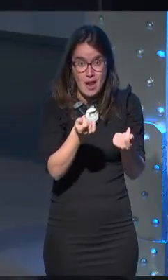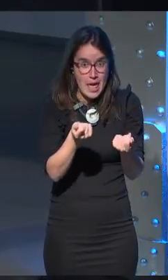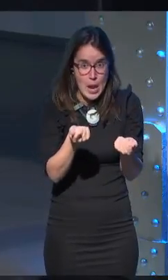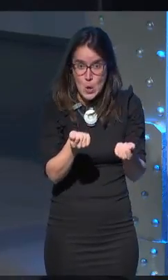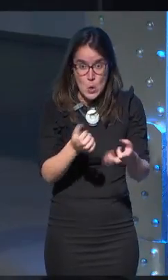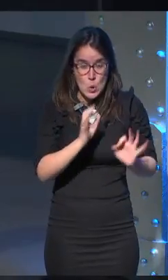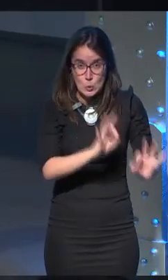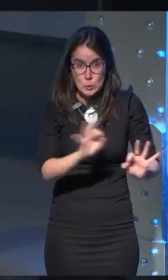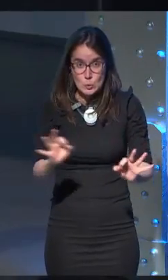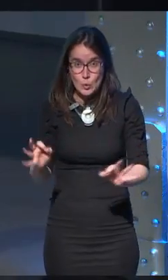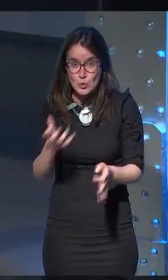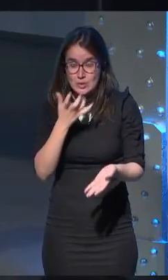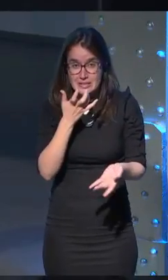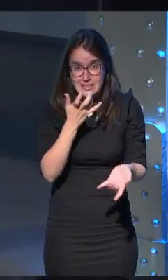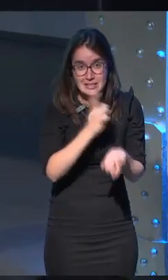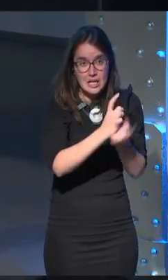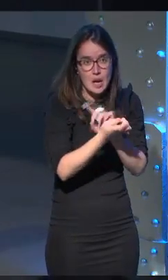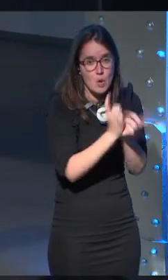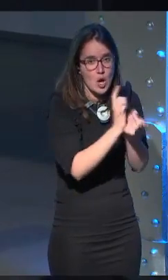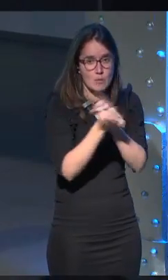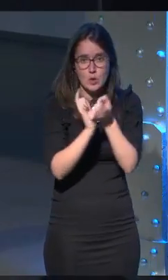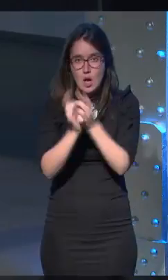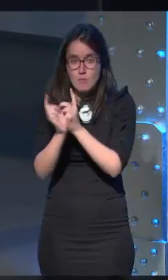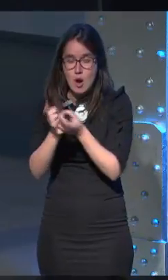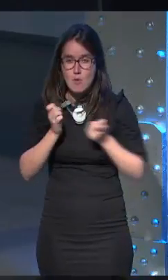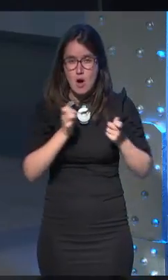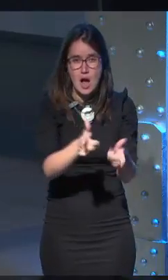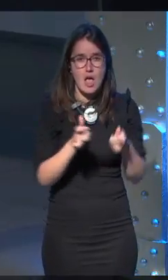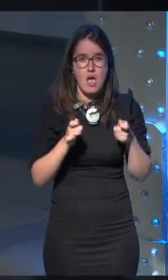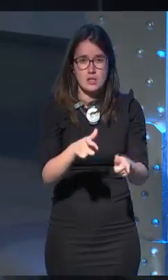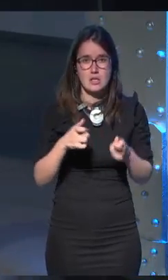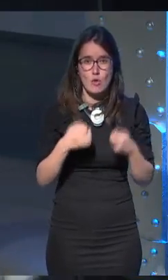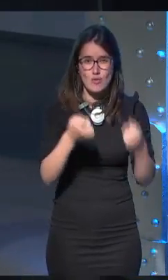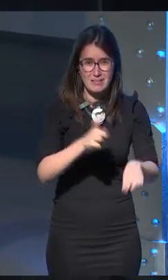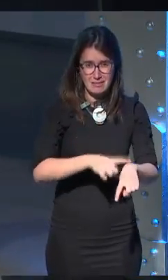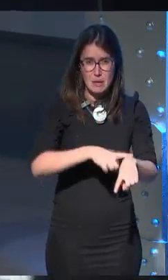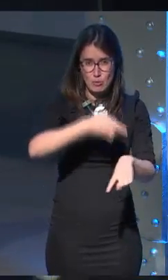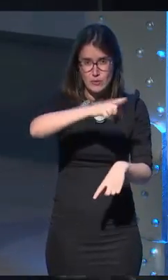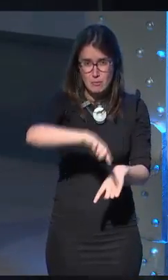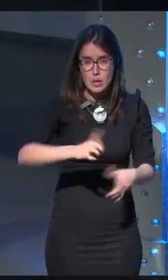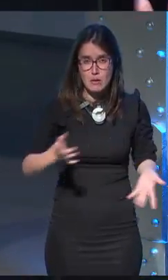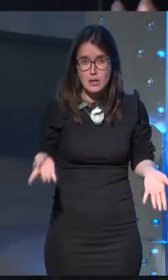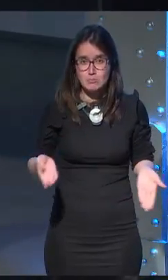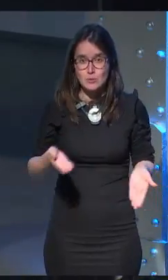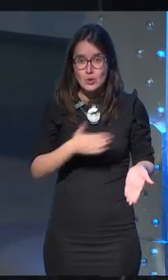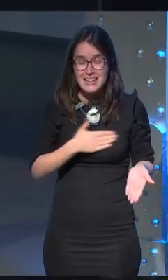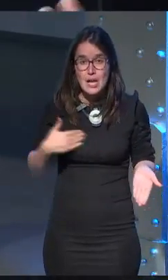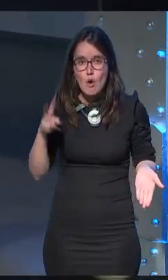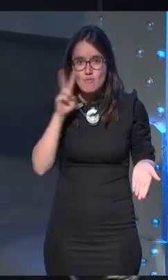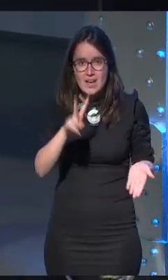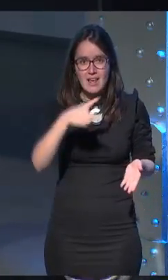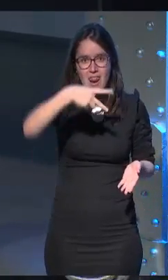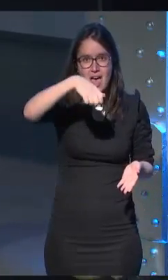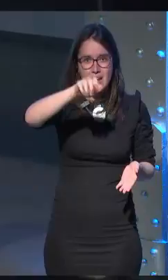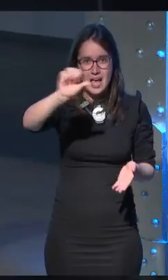directions and wind up wasting money and time. I would like to see NASA at some point be funded at